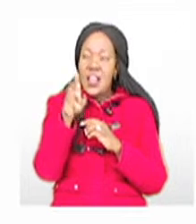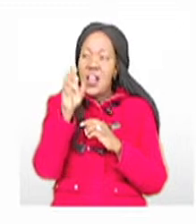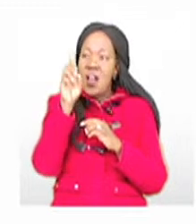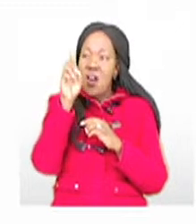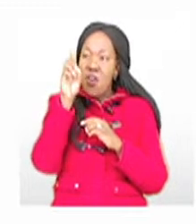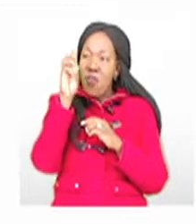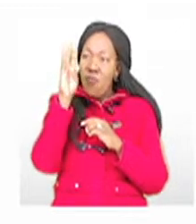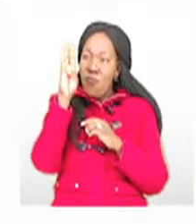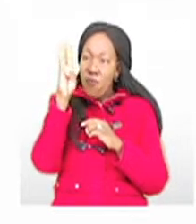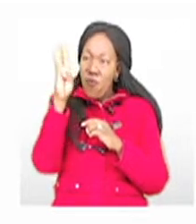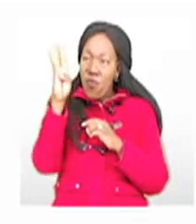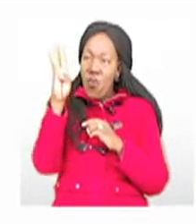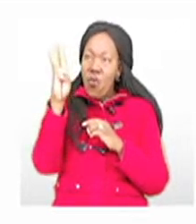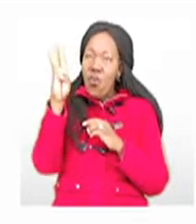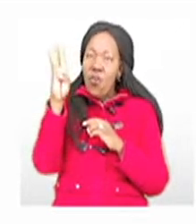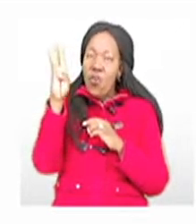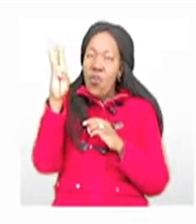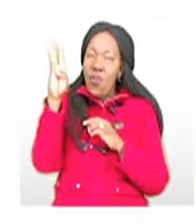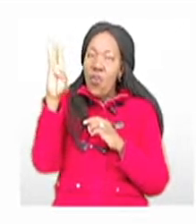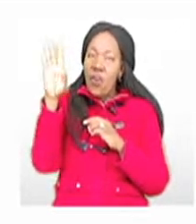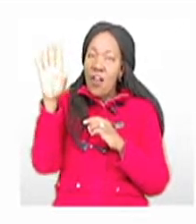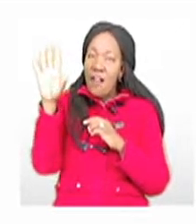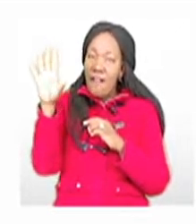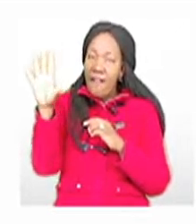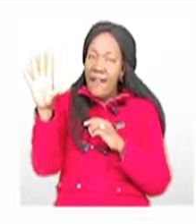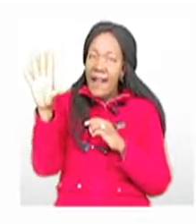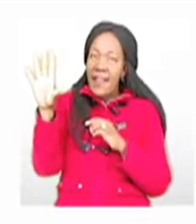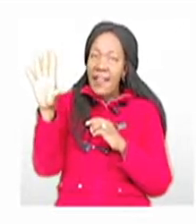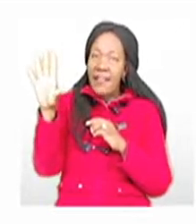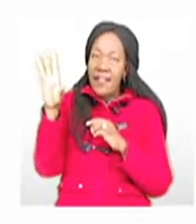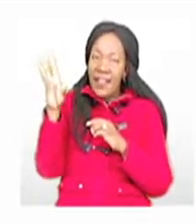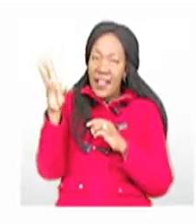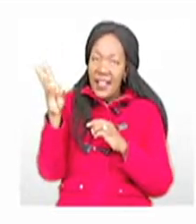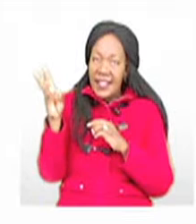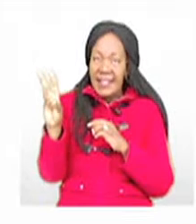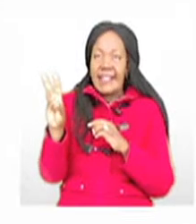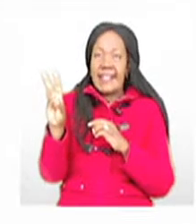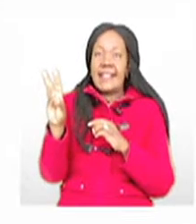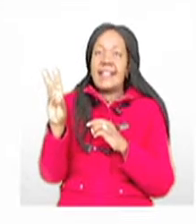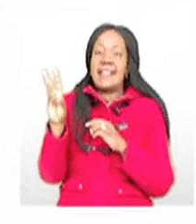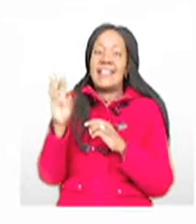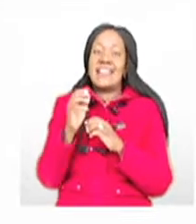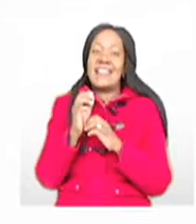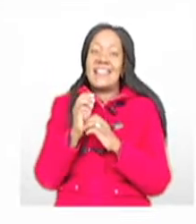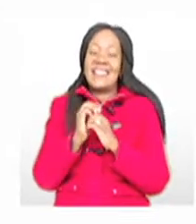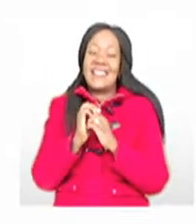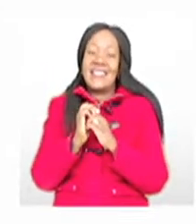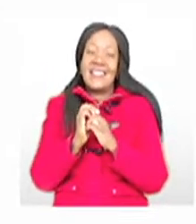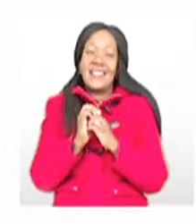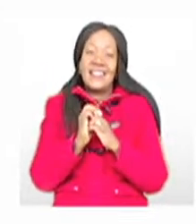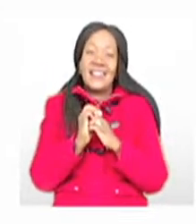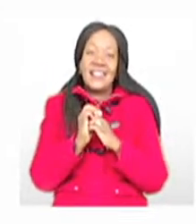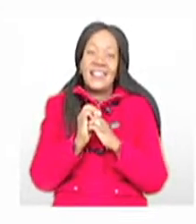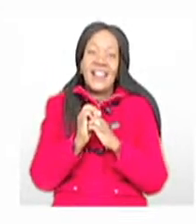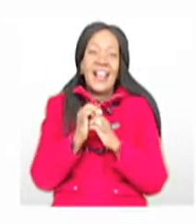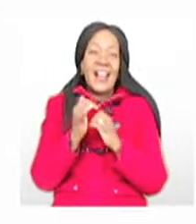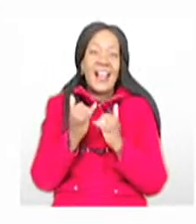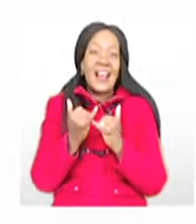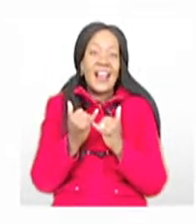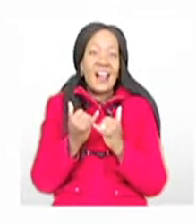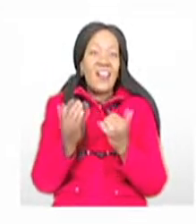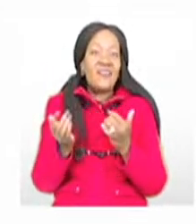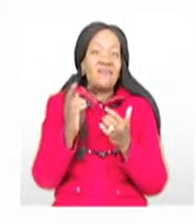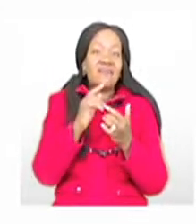3, 4, 5, 6. Now let's